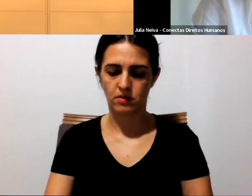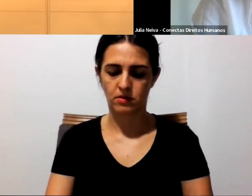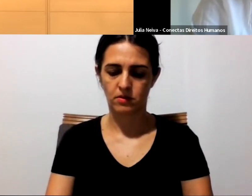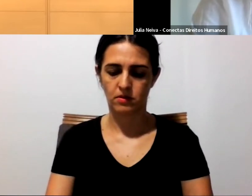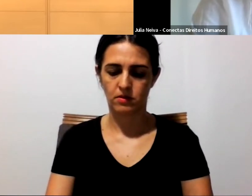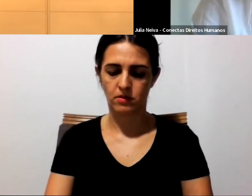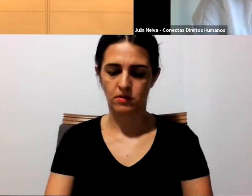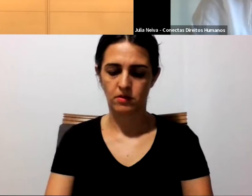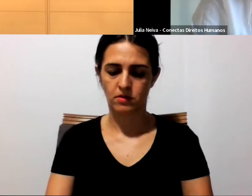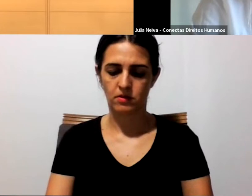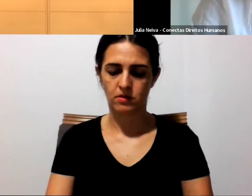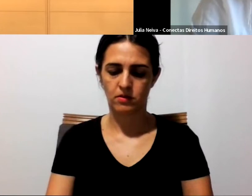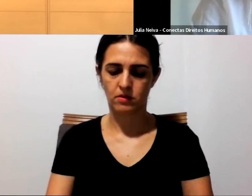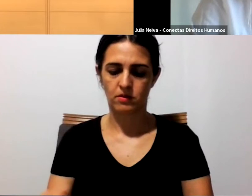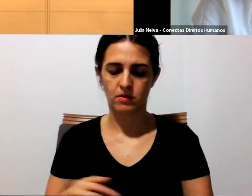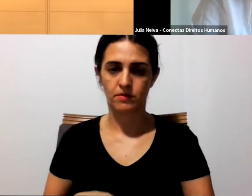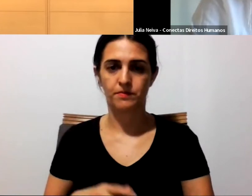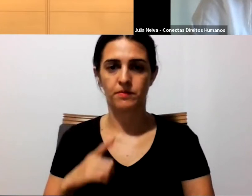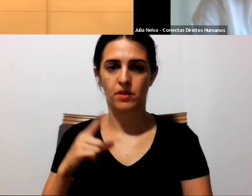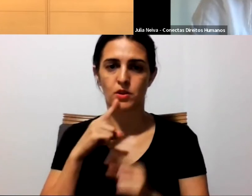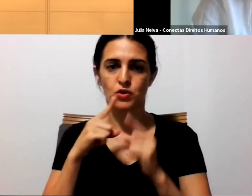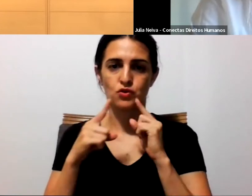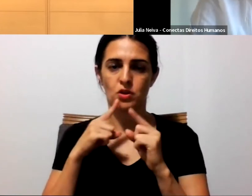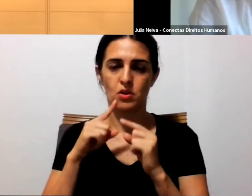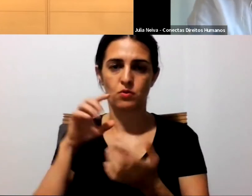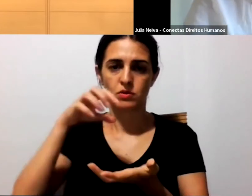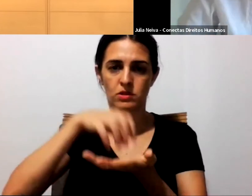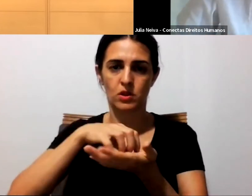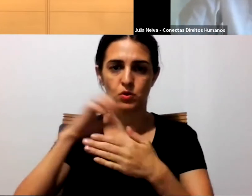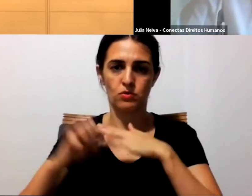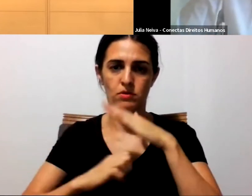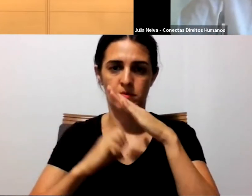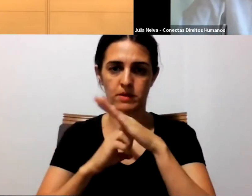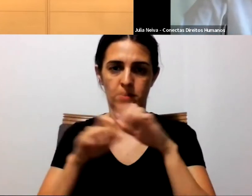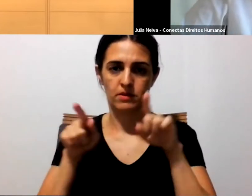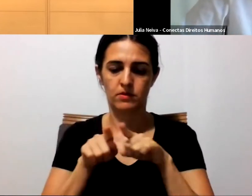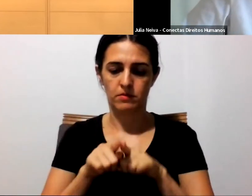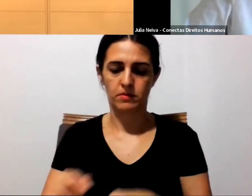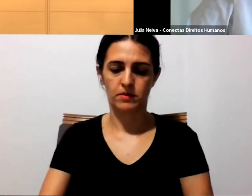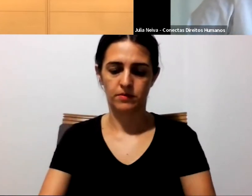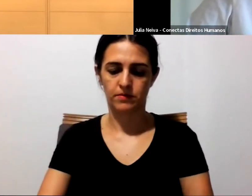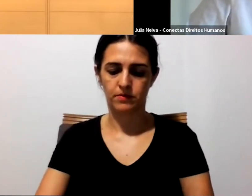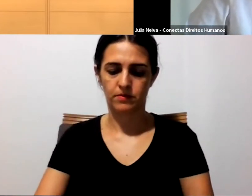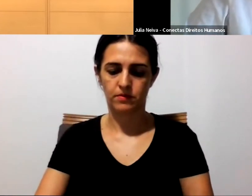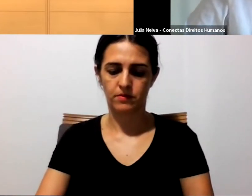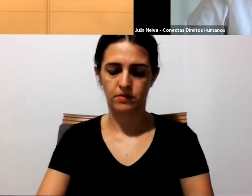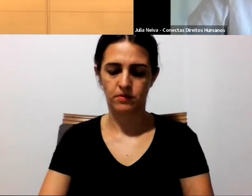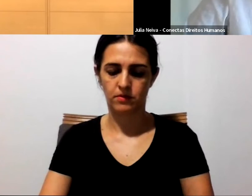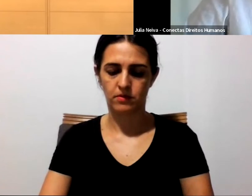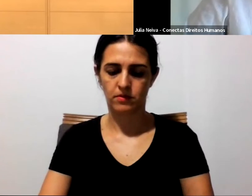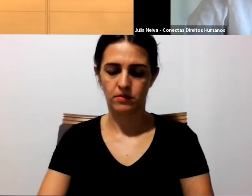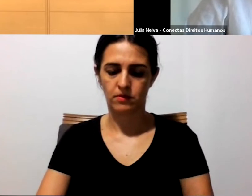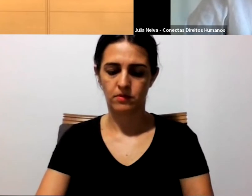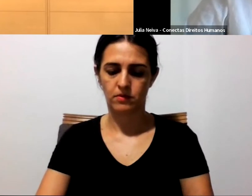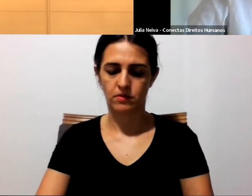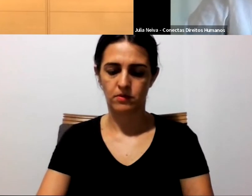with companies in Brazil, with the Confederation of CNI, the Confederation of